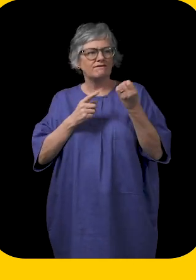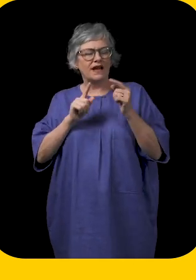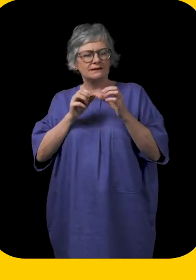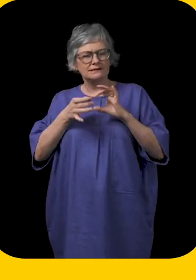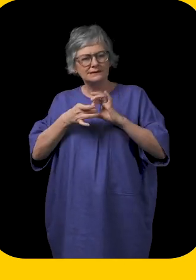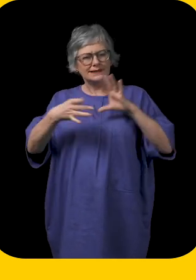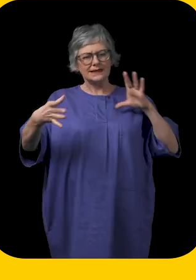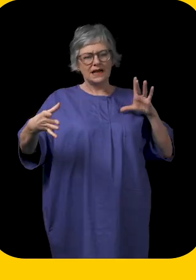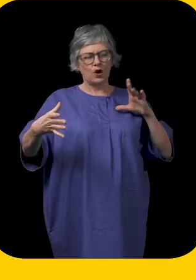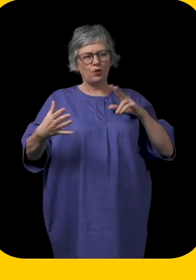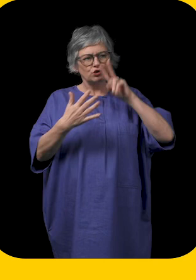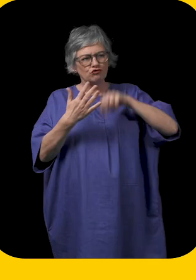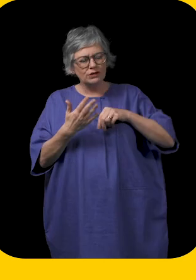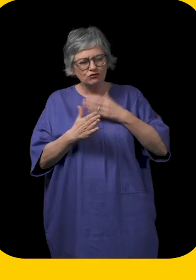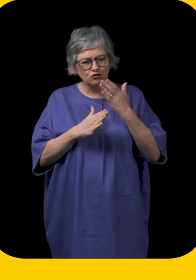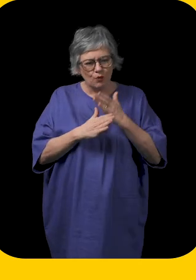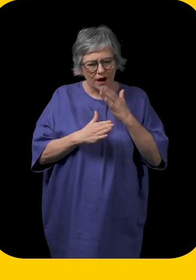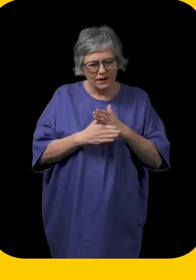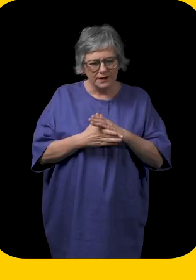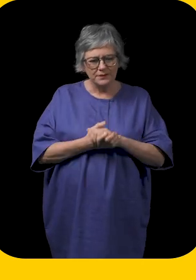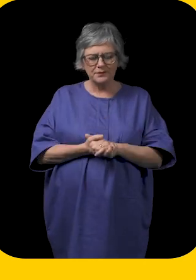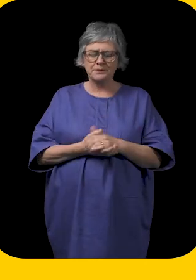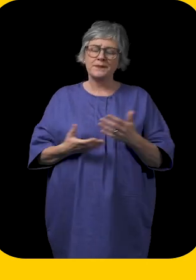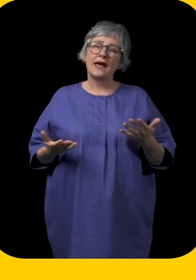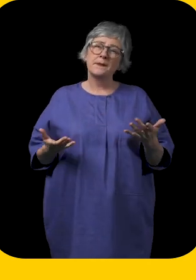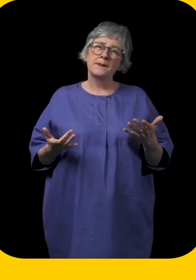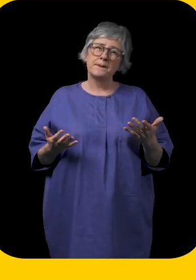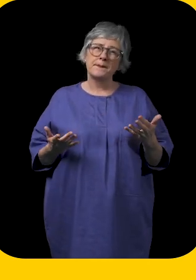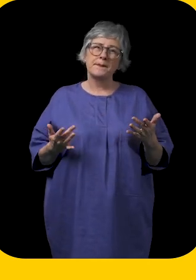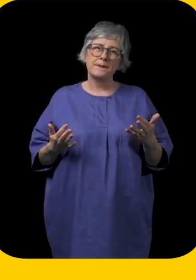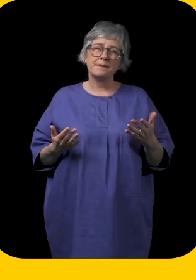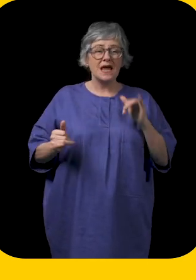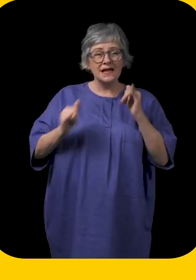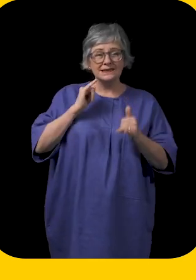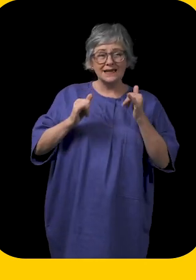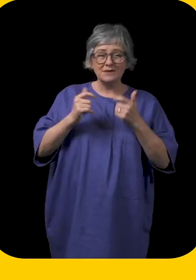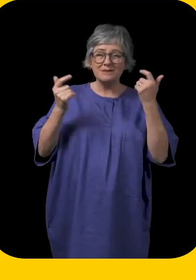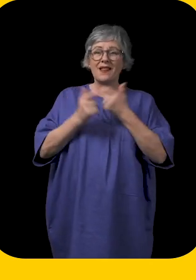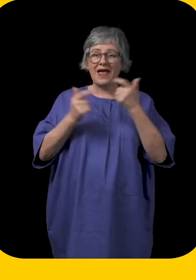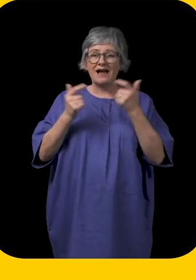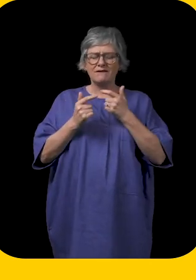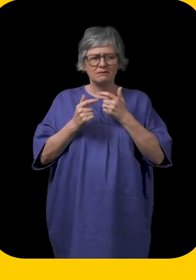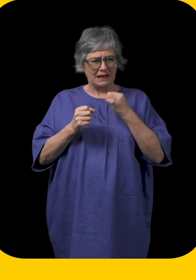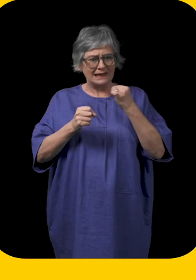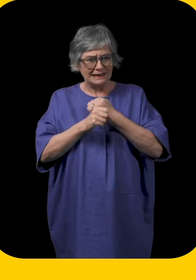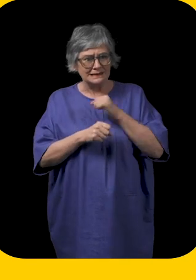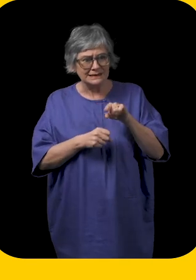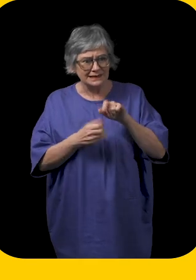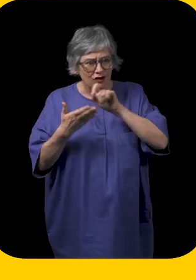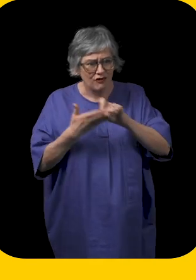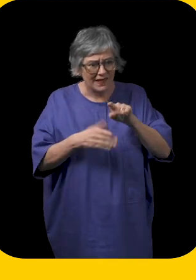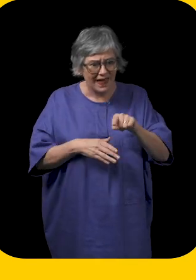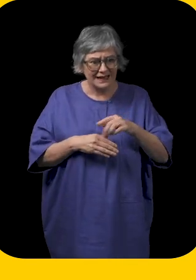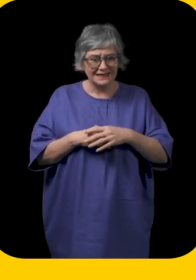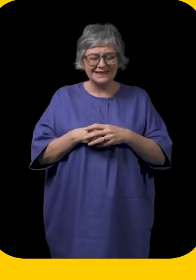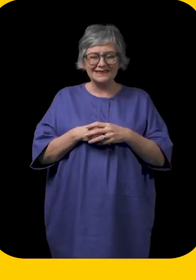Or do you ever find dissonance or disconnection when you reread your work? Maybe. Sometimes I laugh because I'm like, oh, did